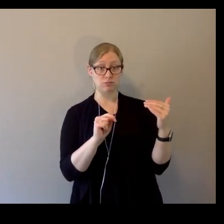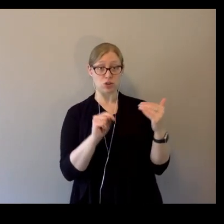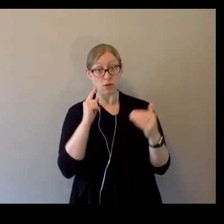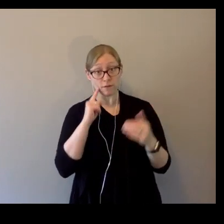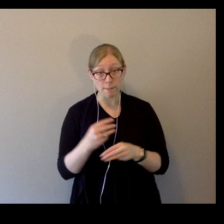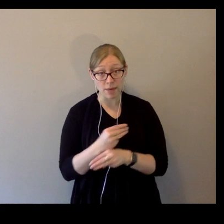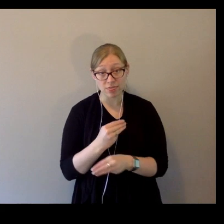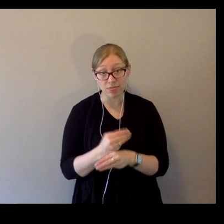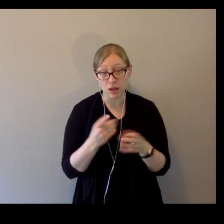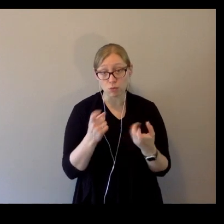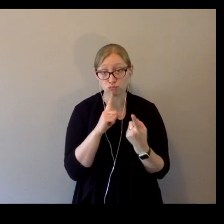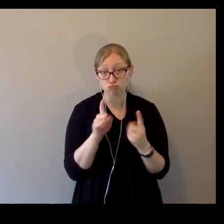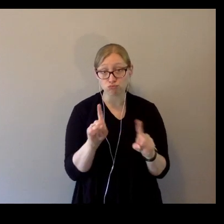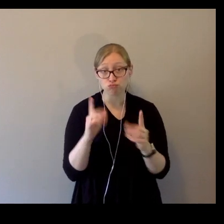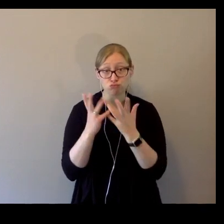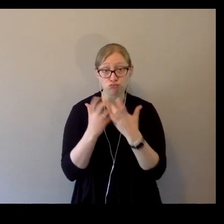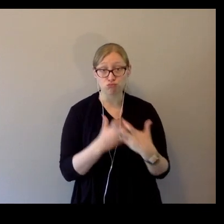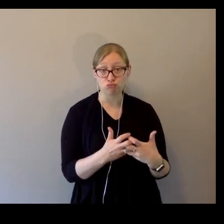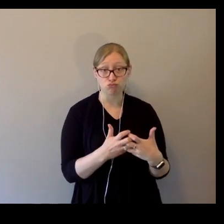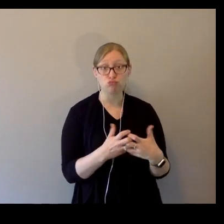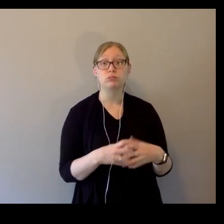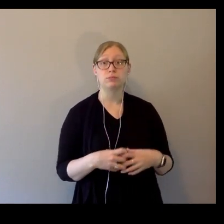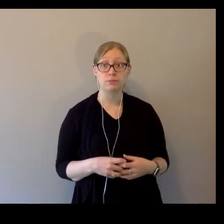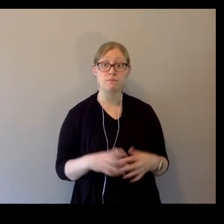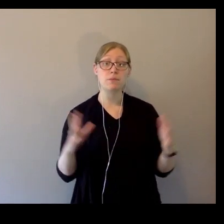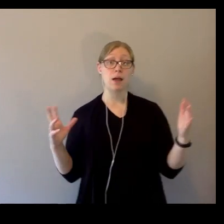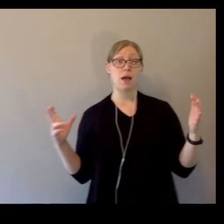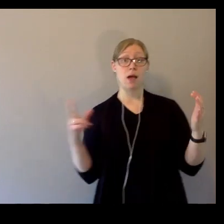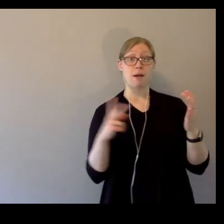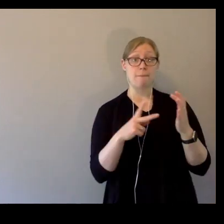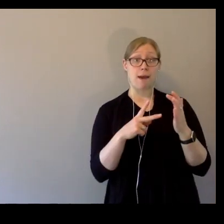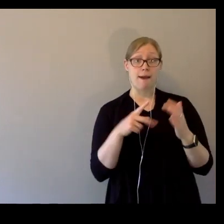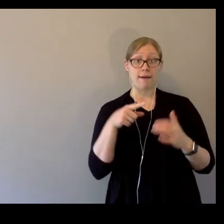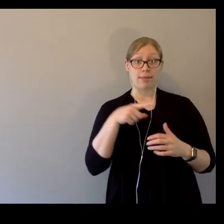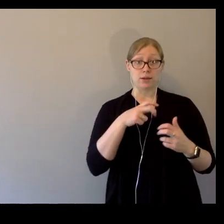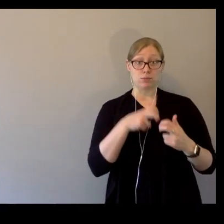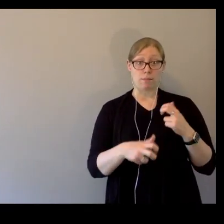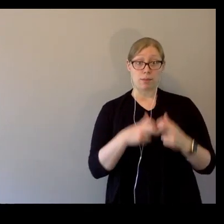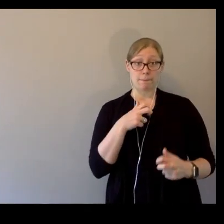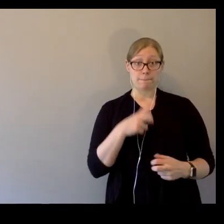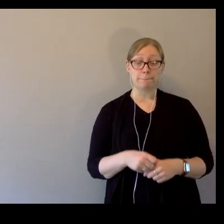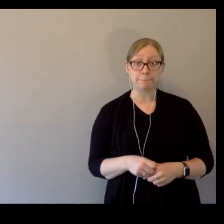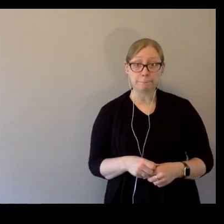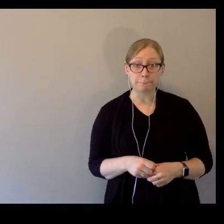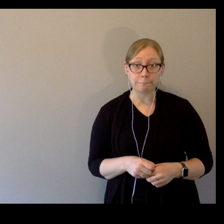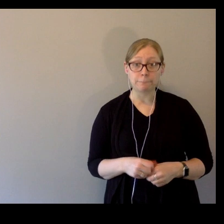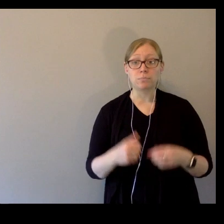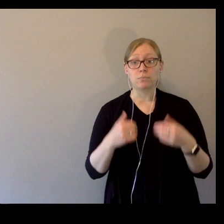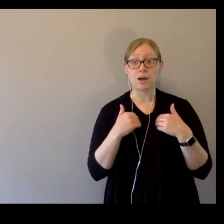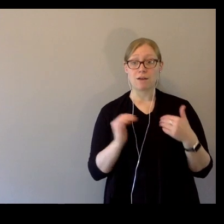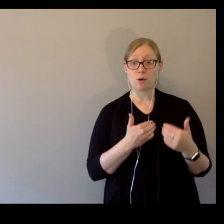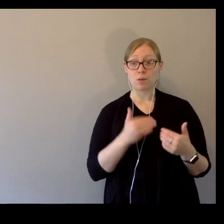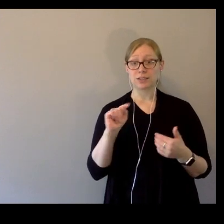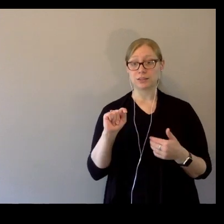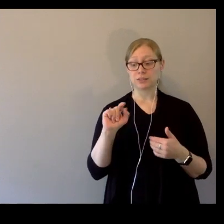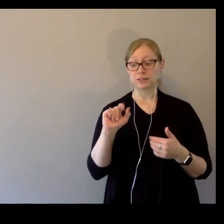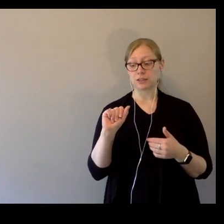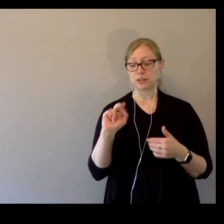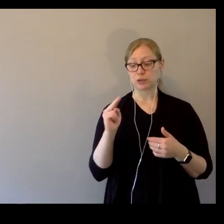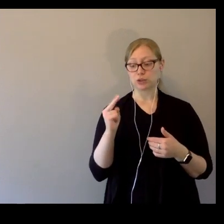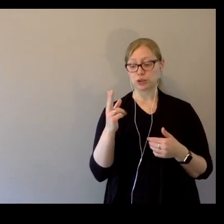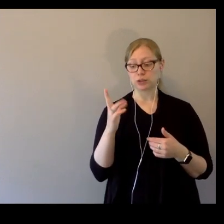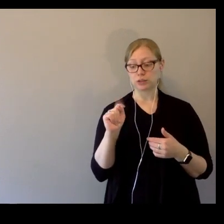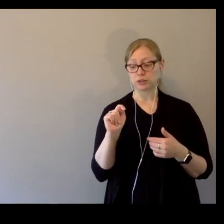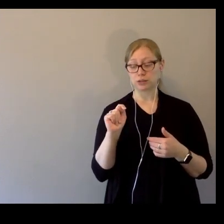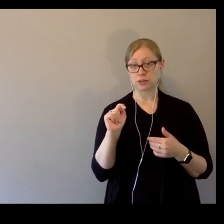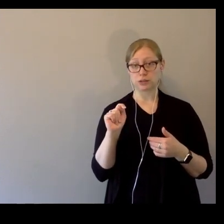it works out. So back to this problem. So we have our tangent is opposite over adjacent.